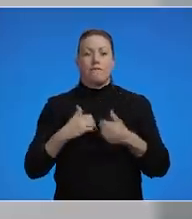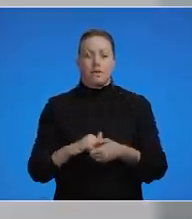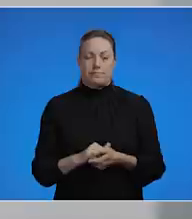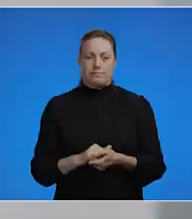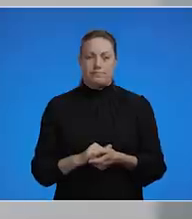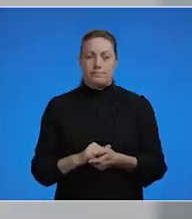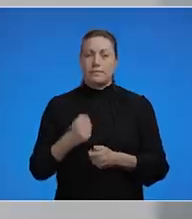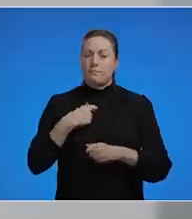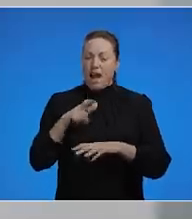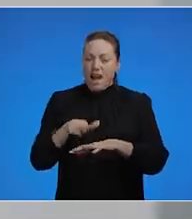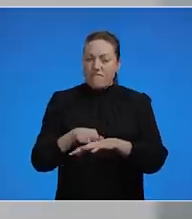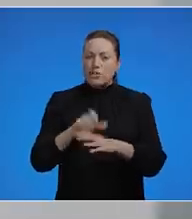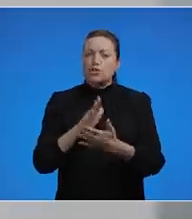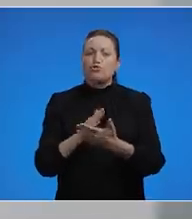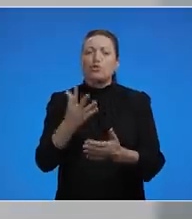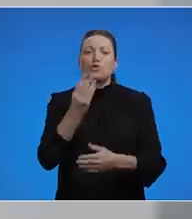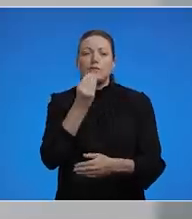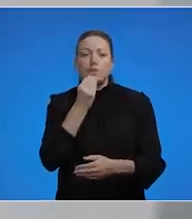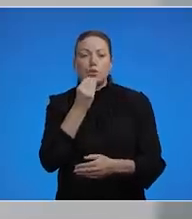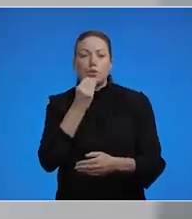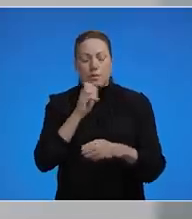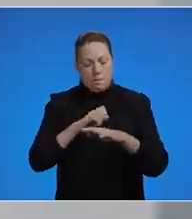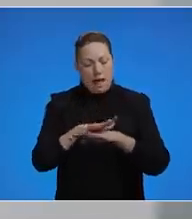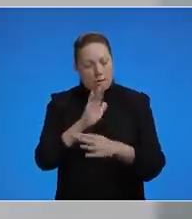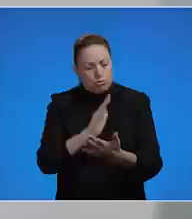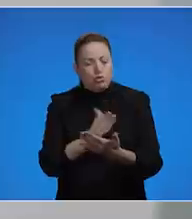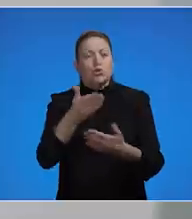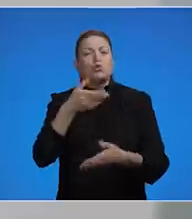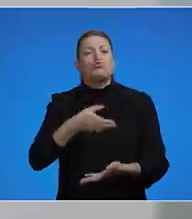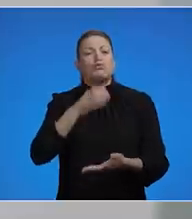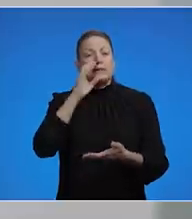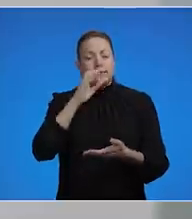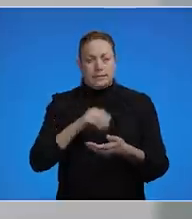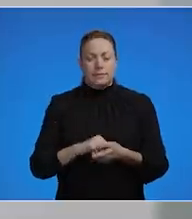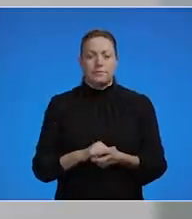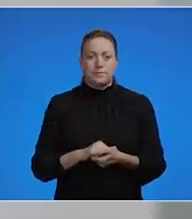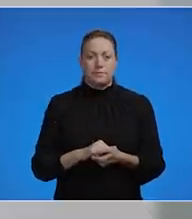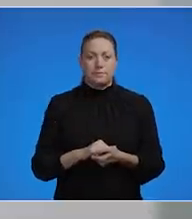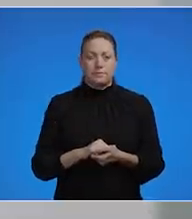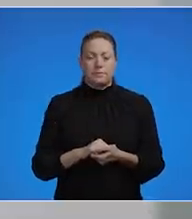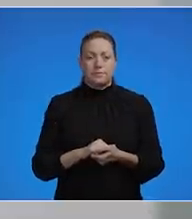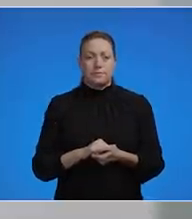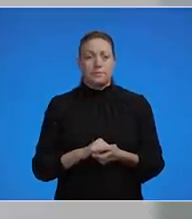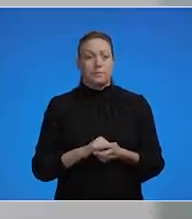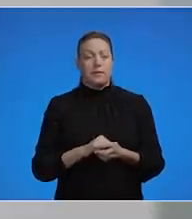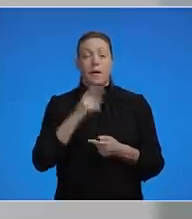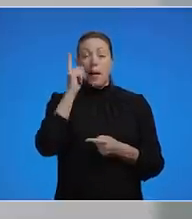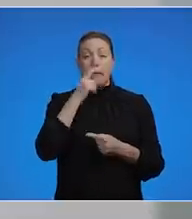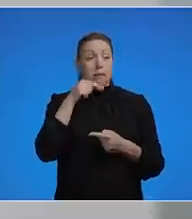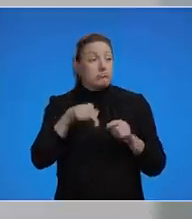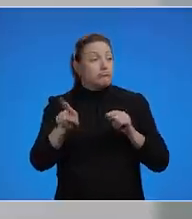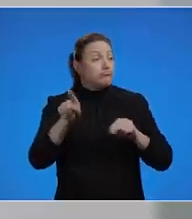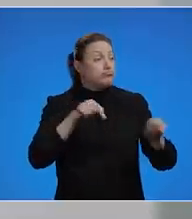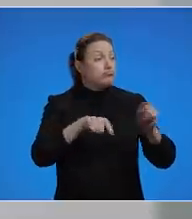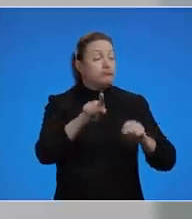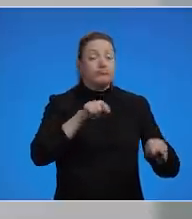For my flesh is through food and my blood through drink. As the crowd walks away, Jesus turns to his disciples